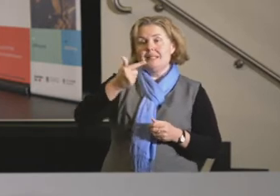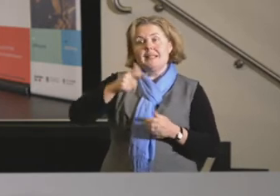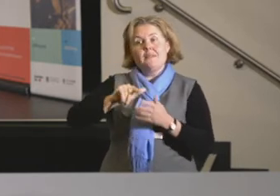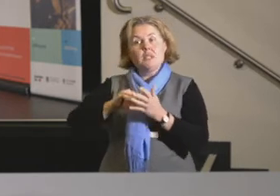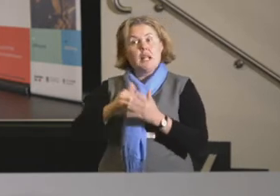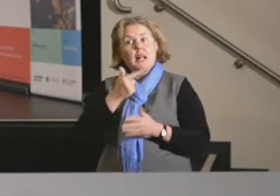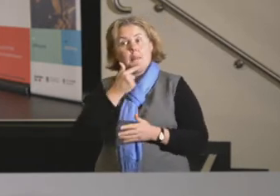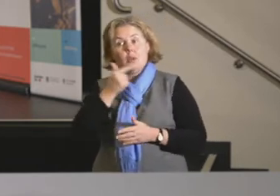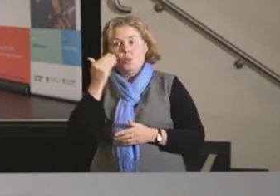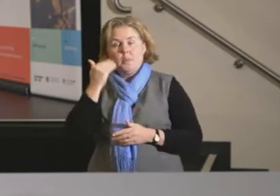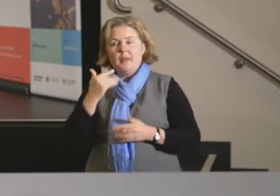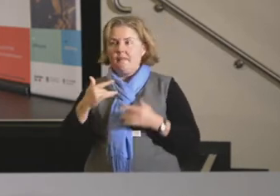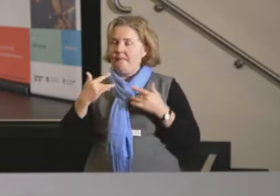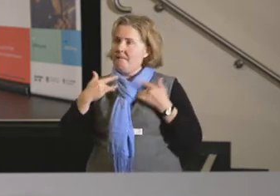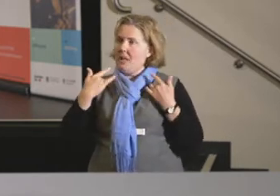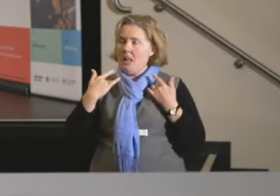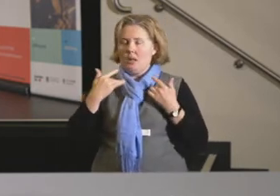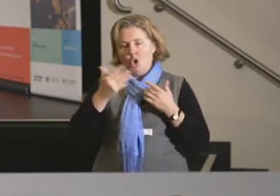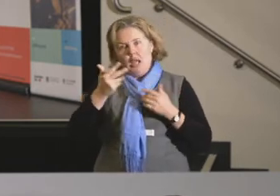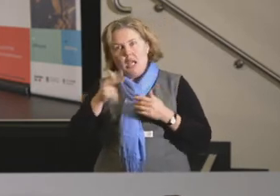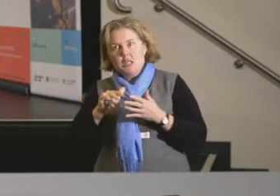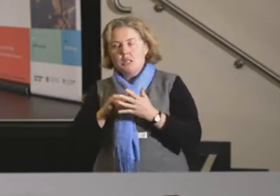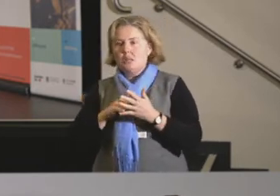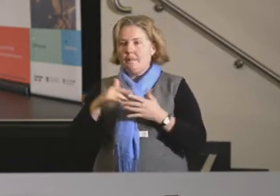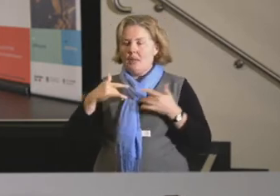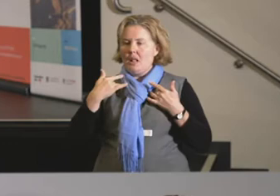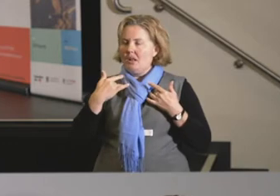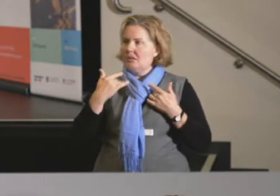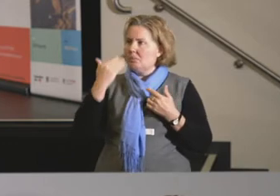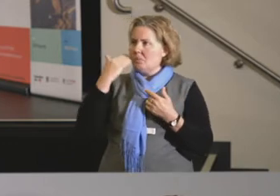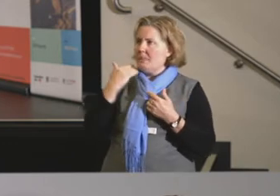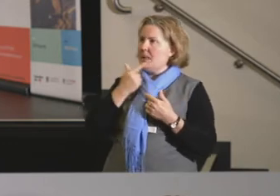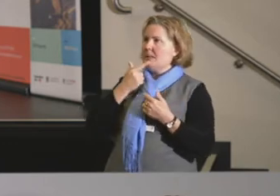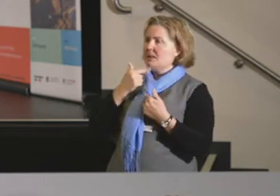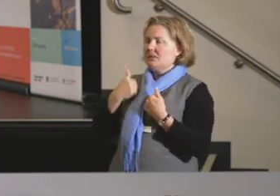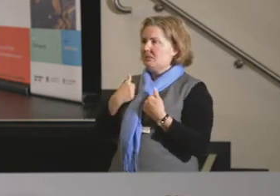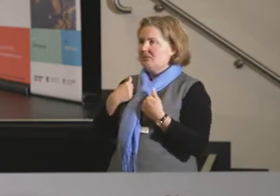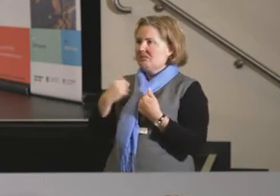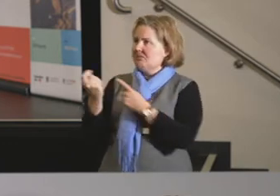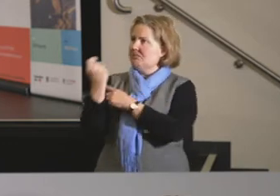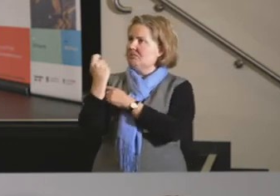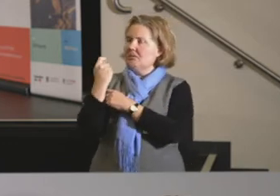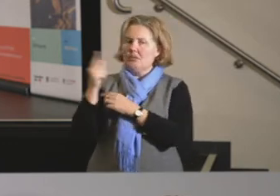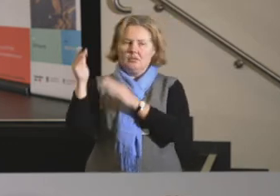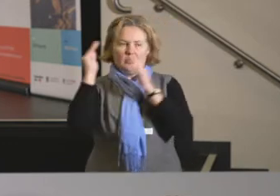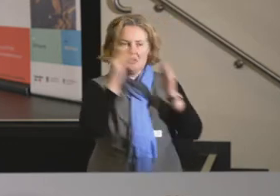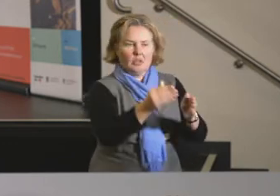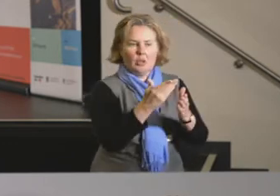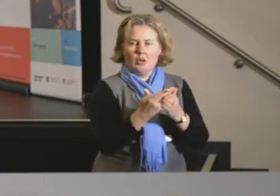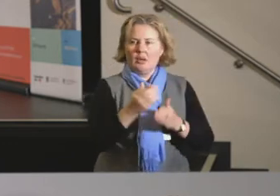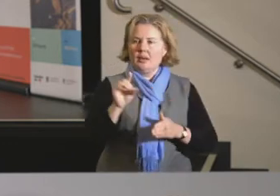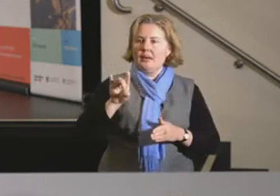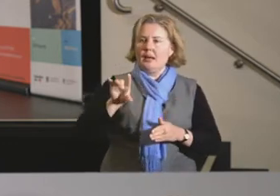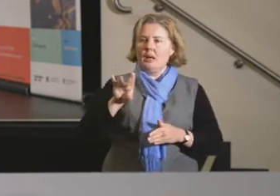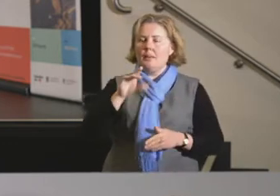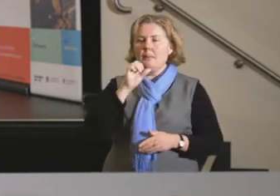roles in the HIV epidemic, which was so central within the community at the time. But we don't want to splinter into 50 different fragments. And